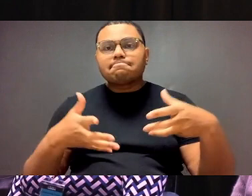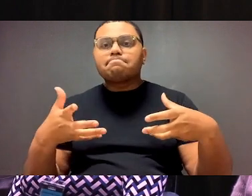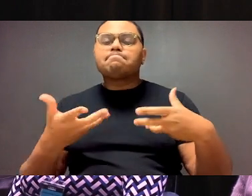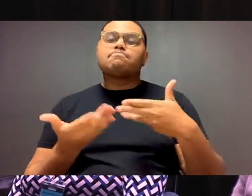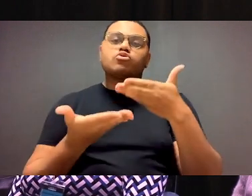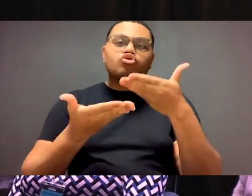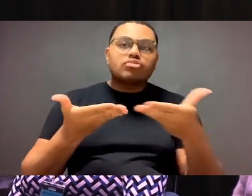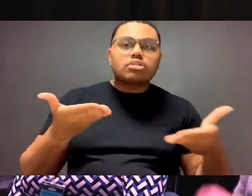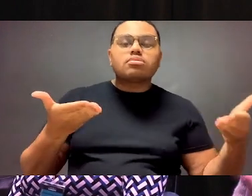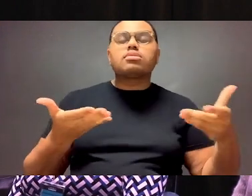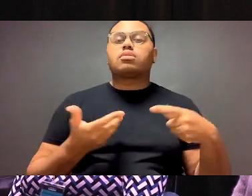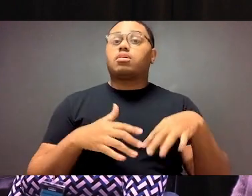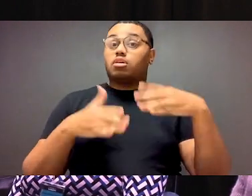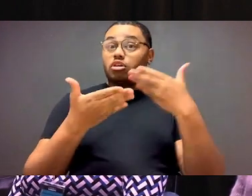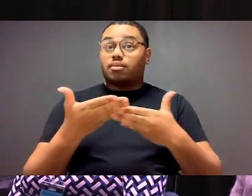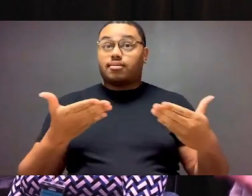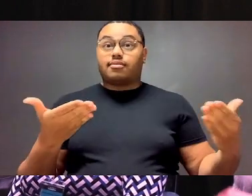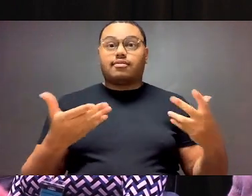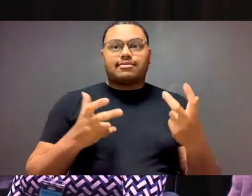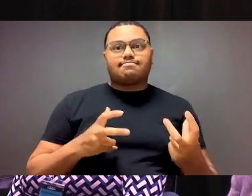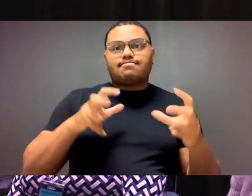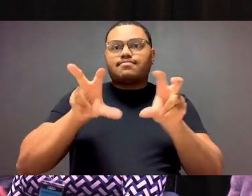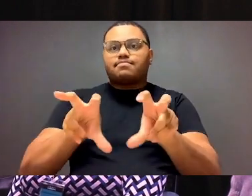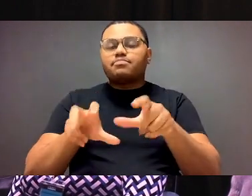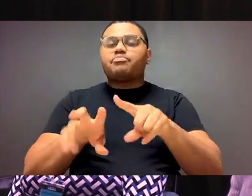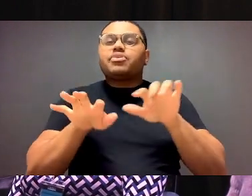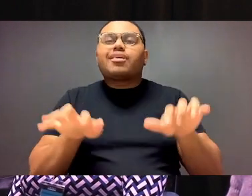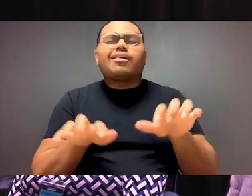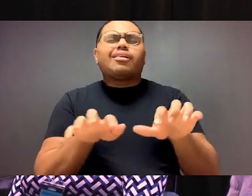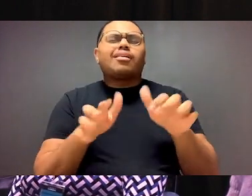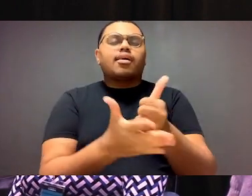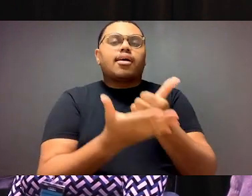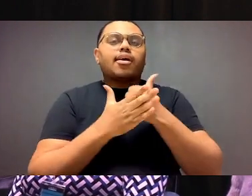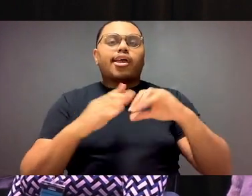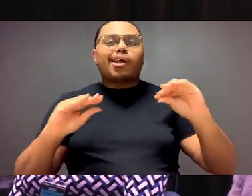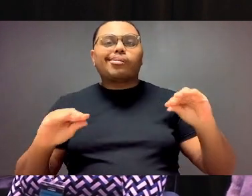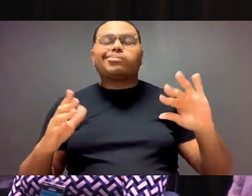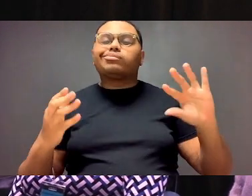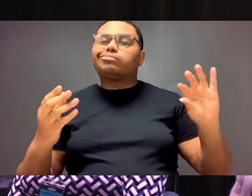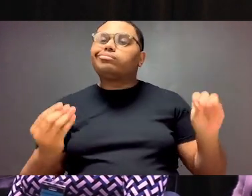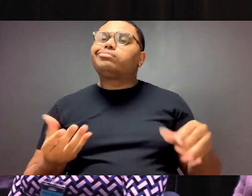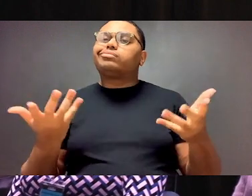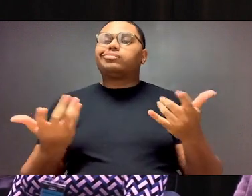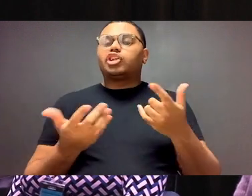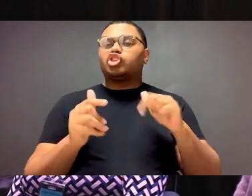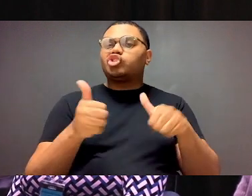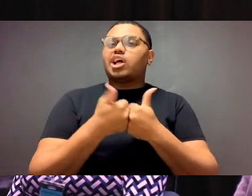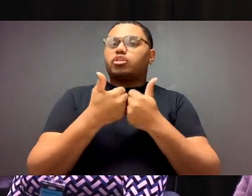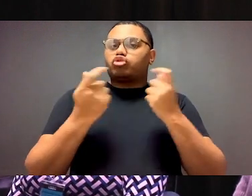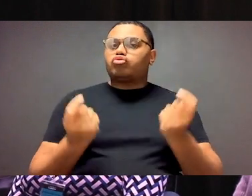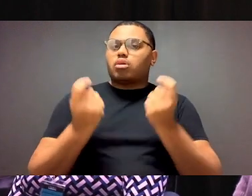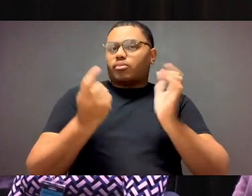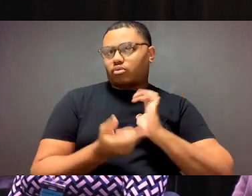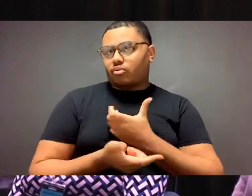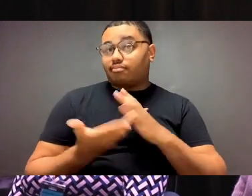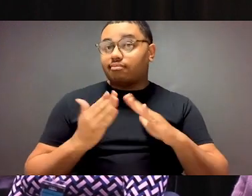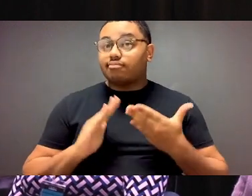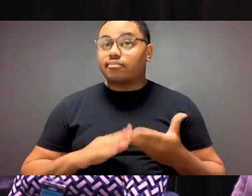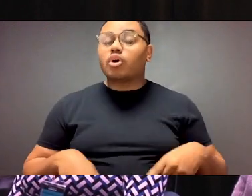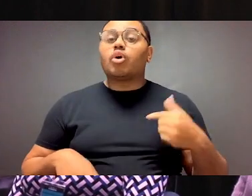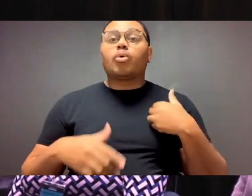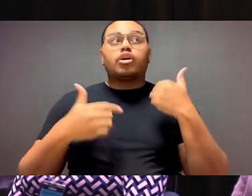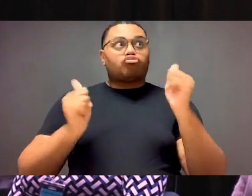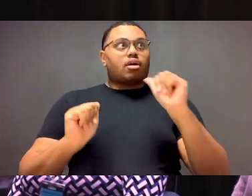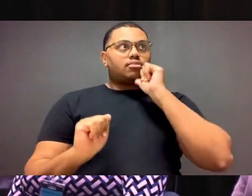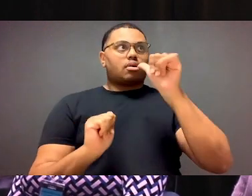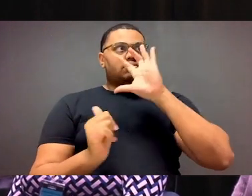resources towards actions that cultivate, celebrate, and challenge our community. We try to be as decentralized as possible and